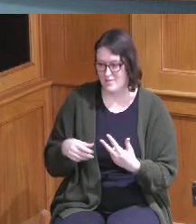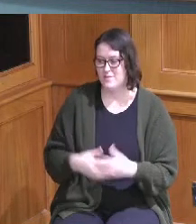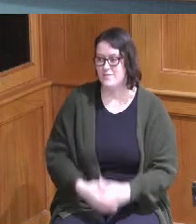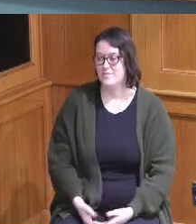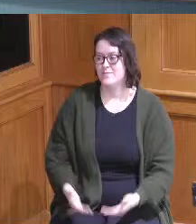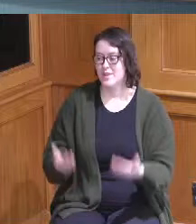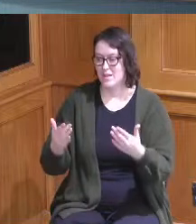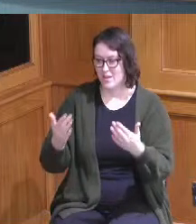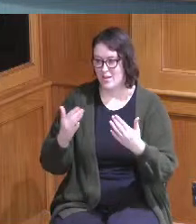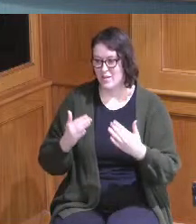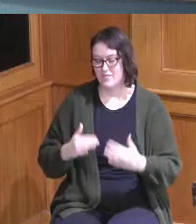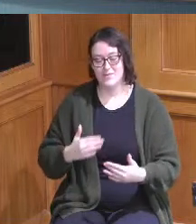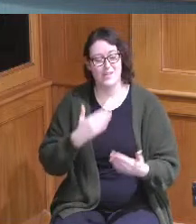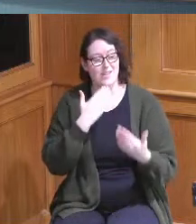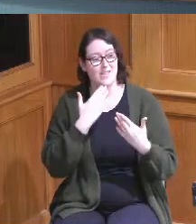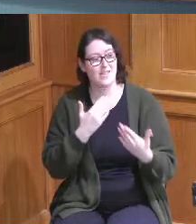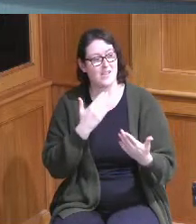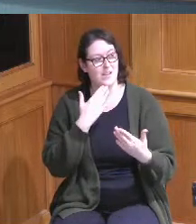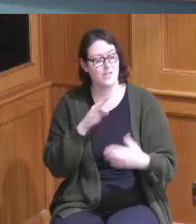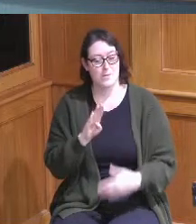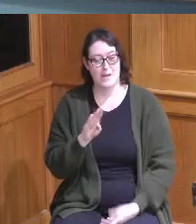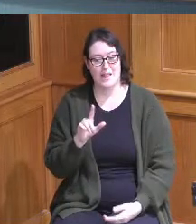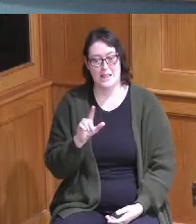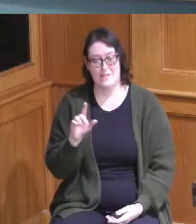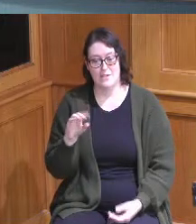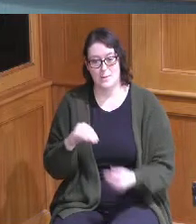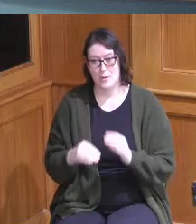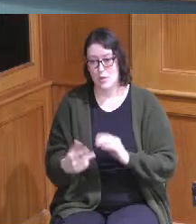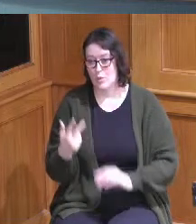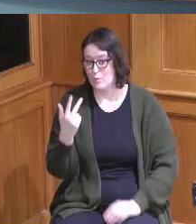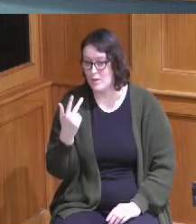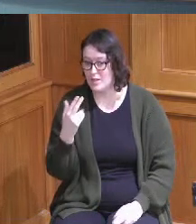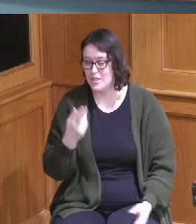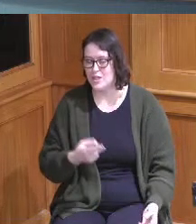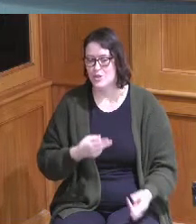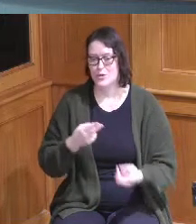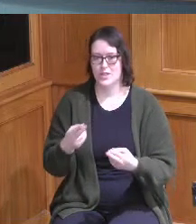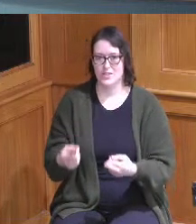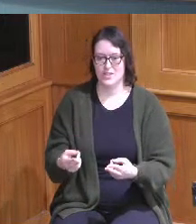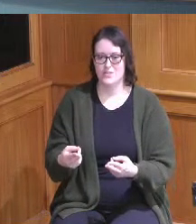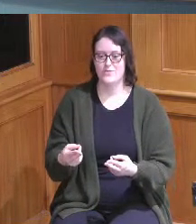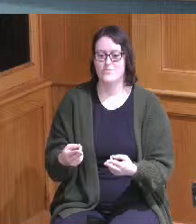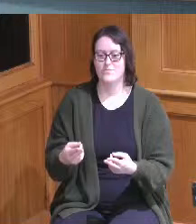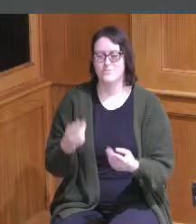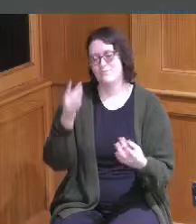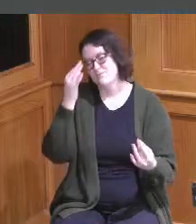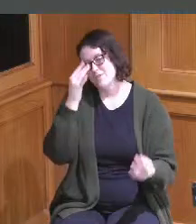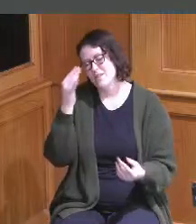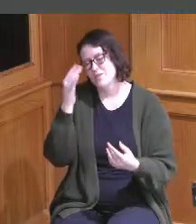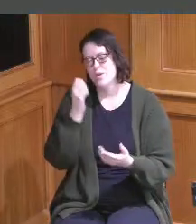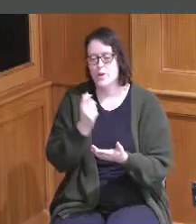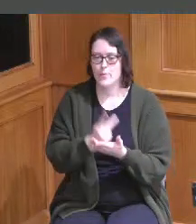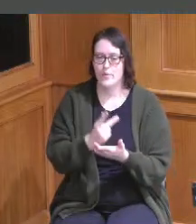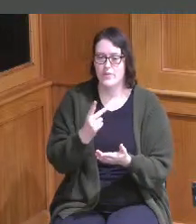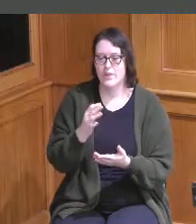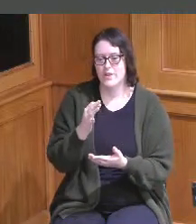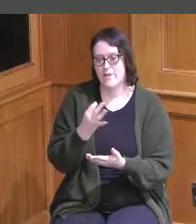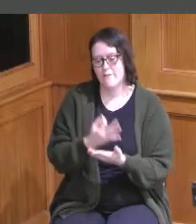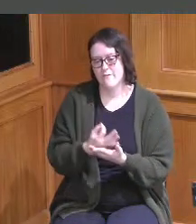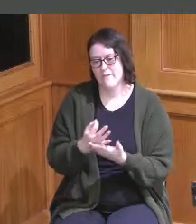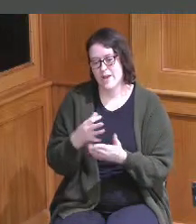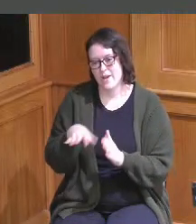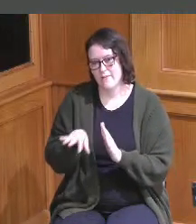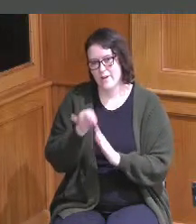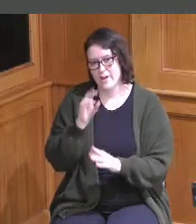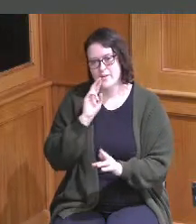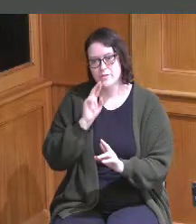Yes. Thank you, Commissioners. And by leave 3 is a resolution considering and approving the fact finders report in the